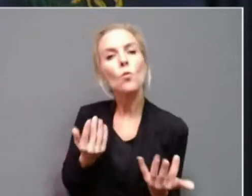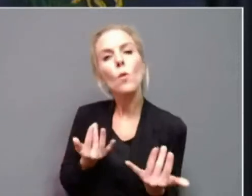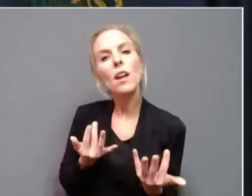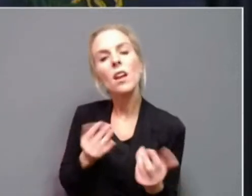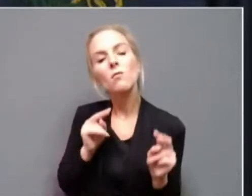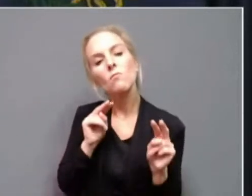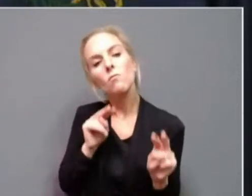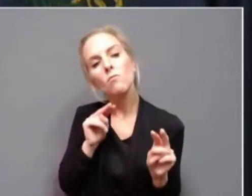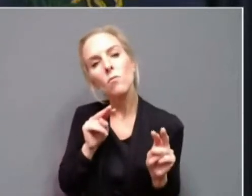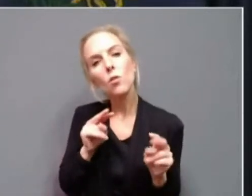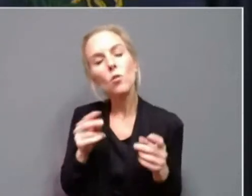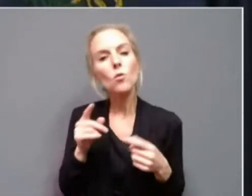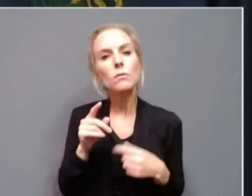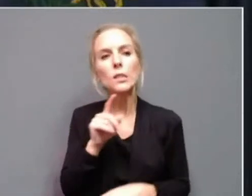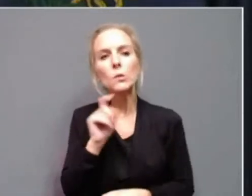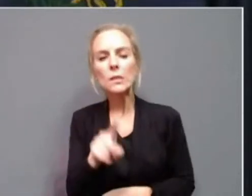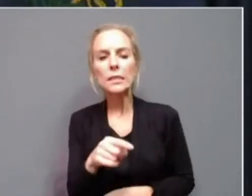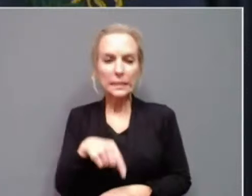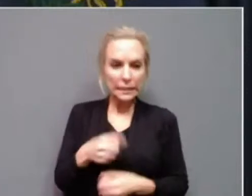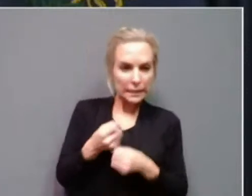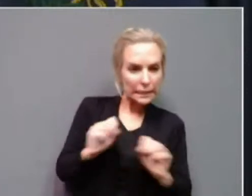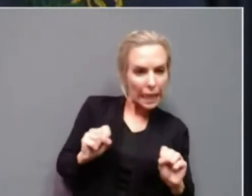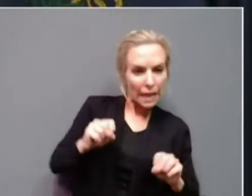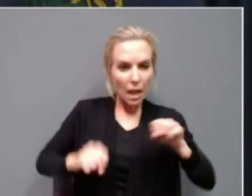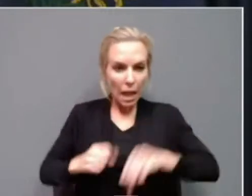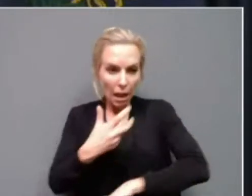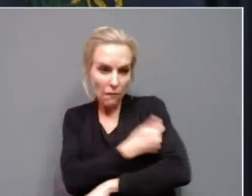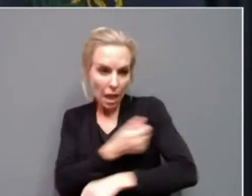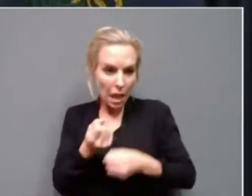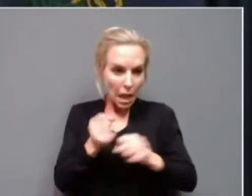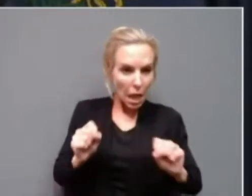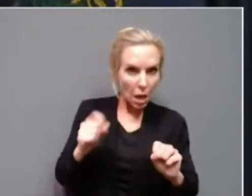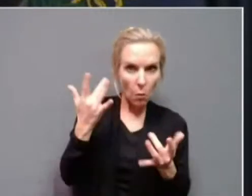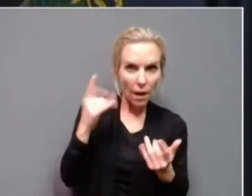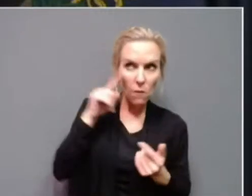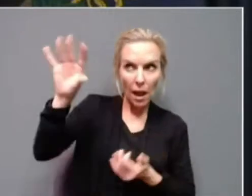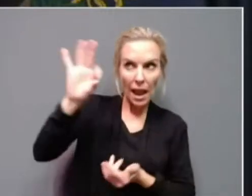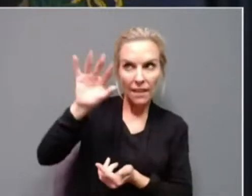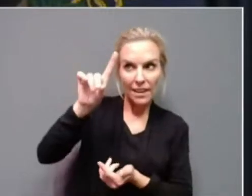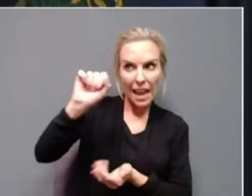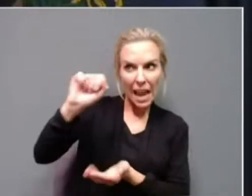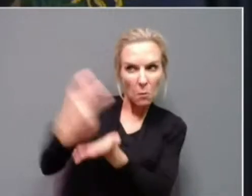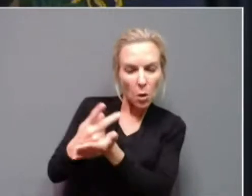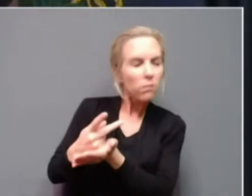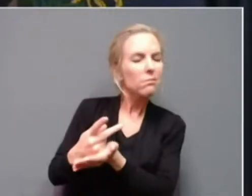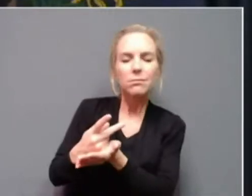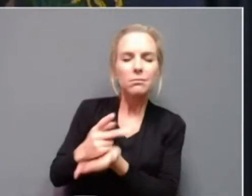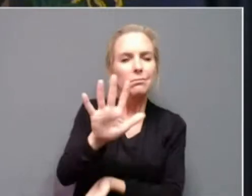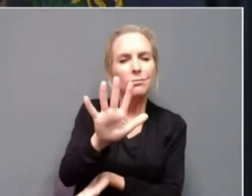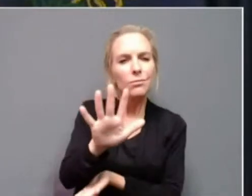the safety of this vaccine because it's not yet FDA approved, I urge you to reconsider.